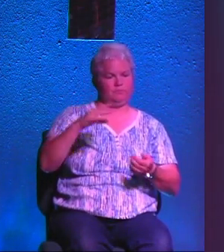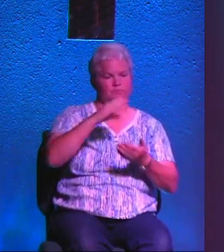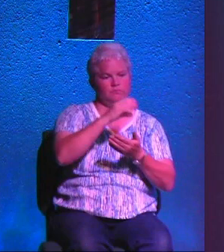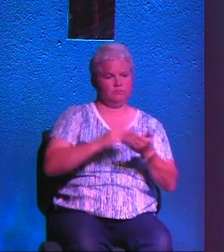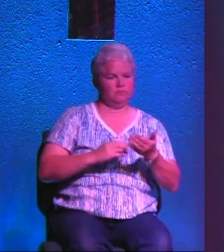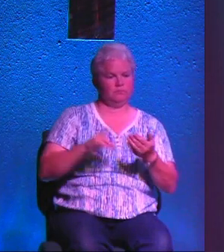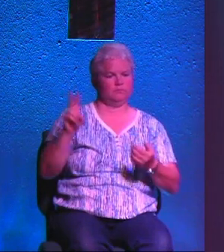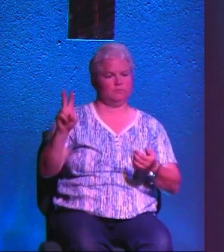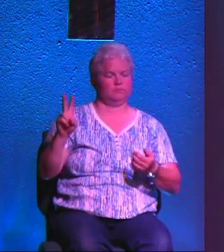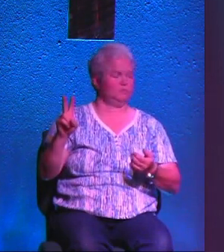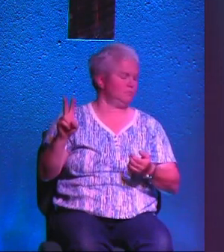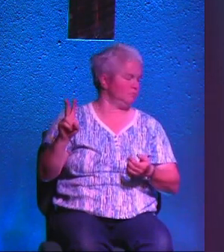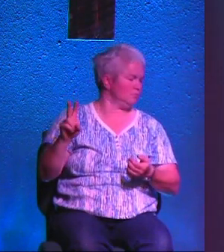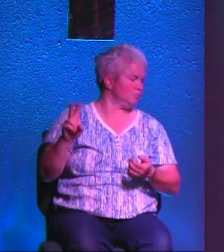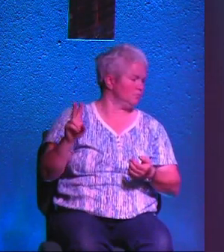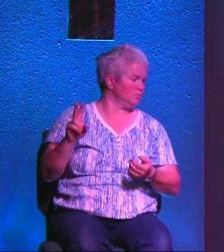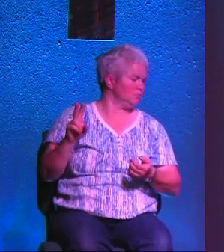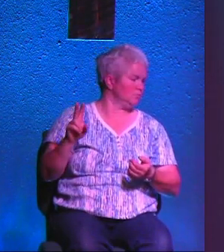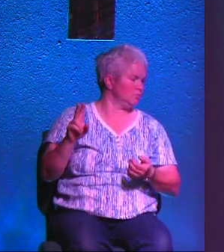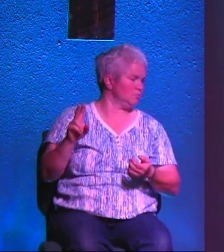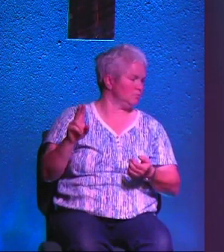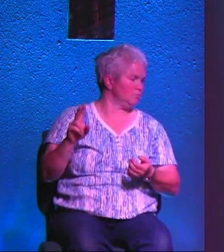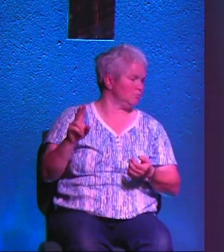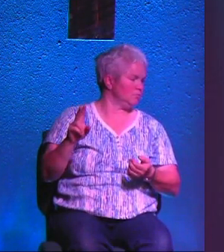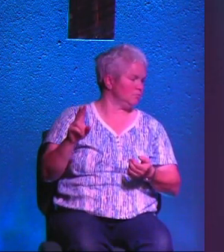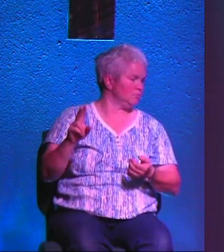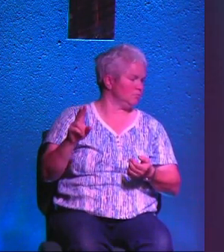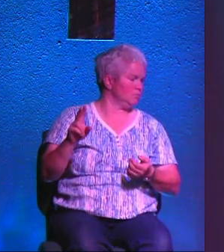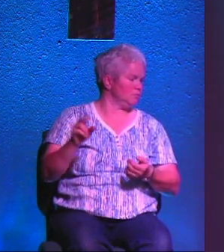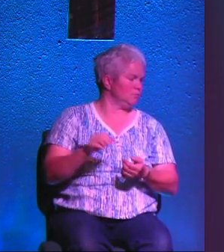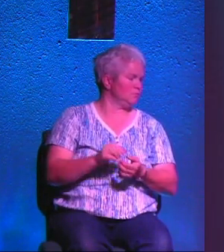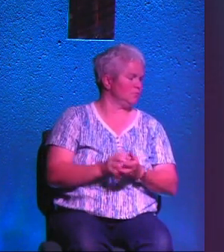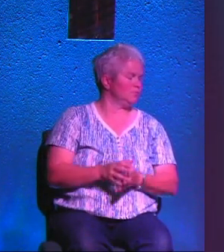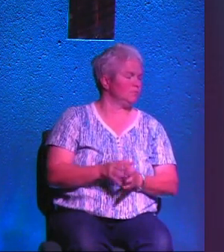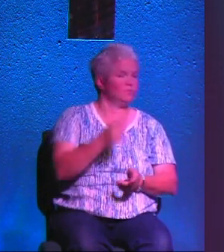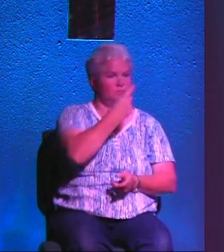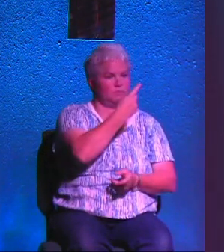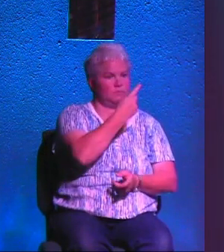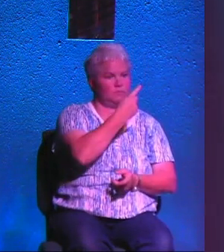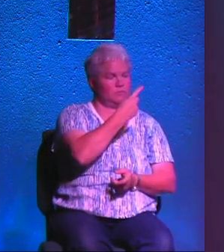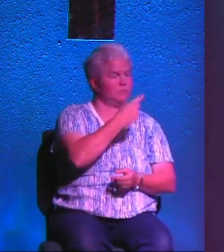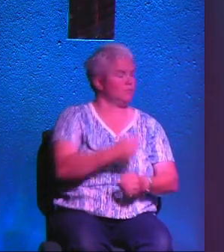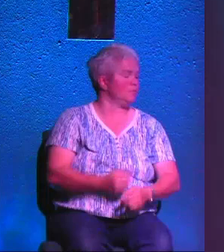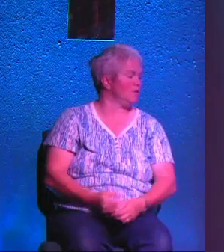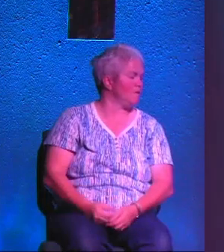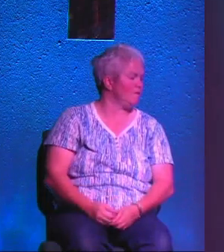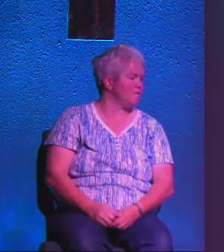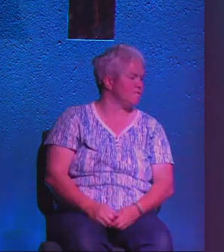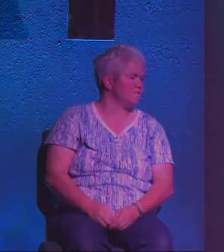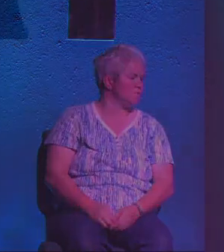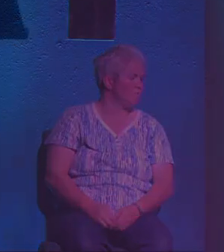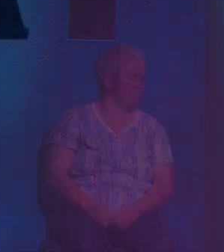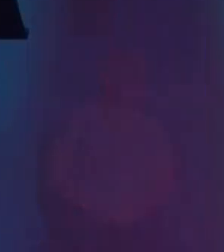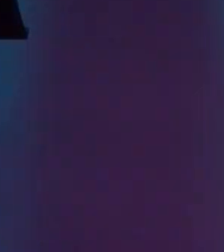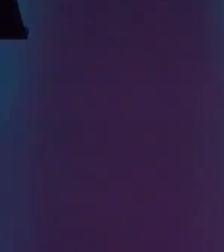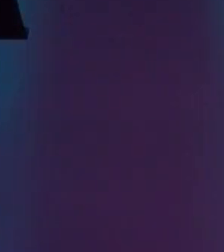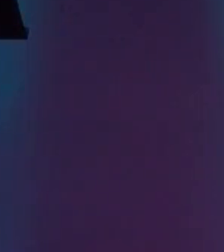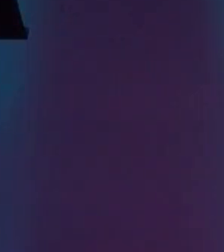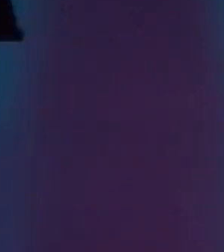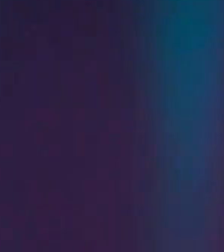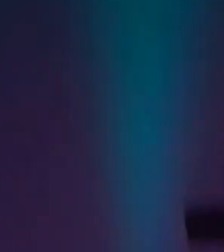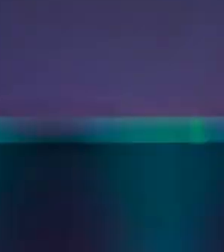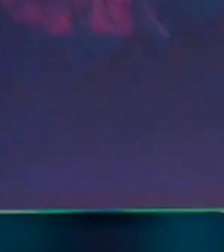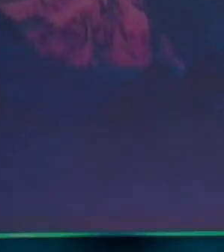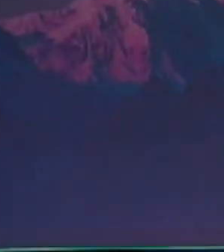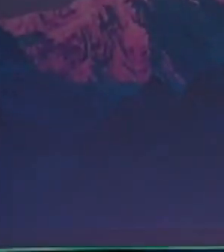different warnings and the things that were going on with the false teachers. Listen to this. Real wisdom, real humility, and real worship come